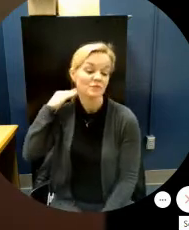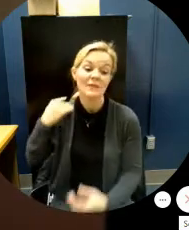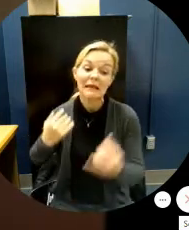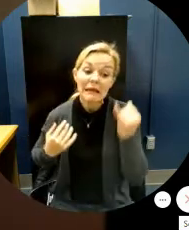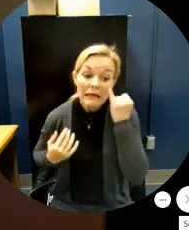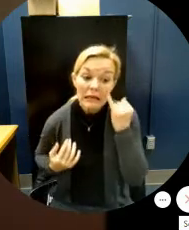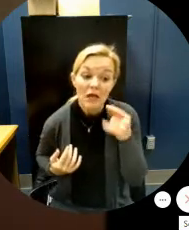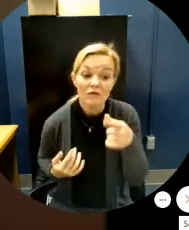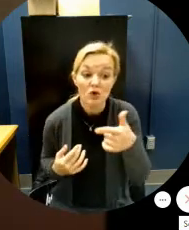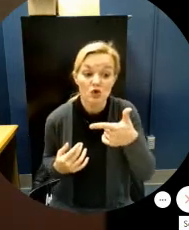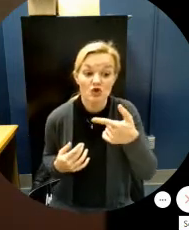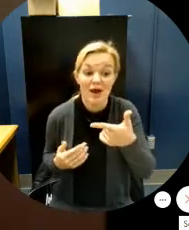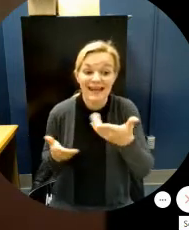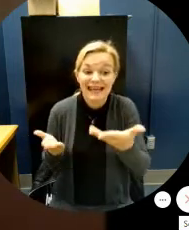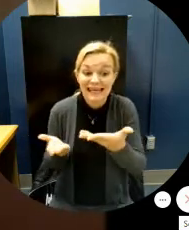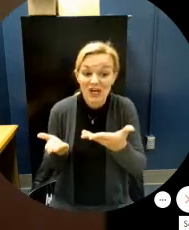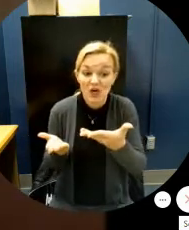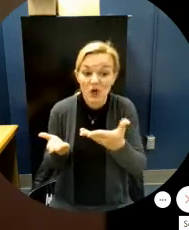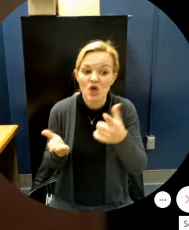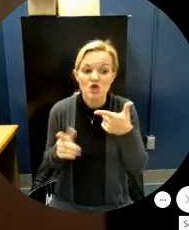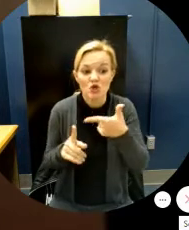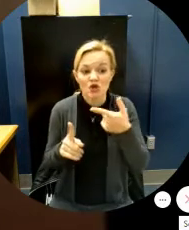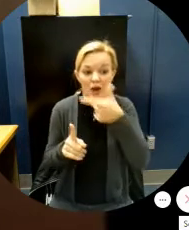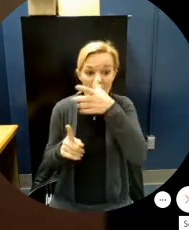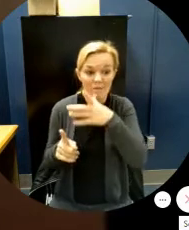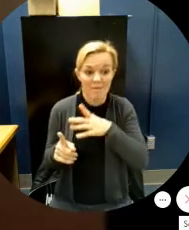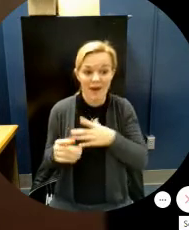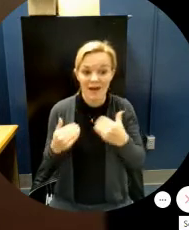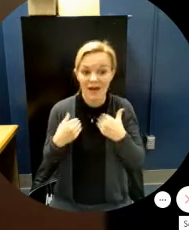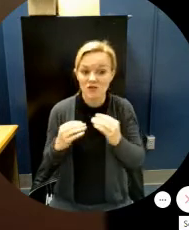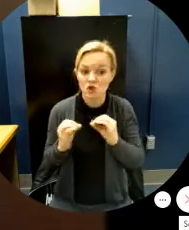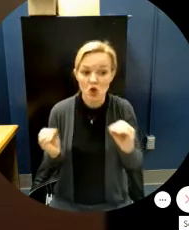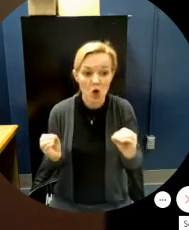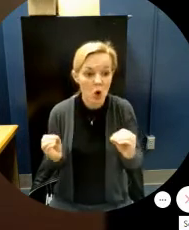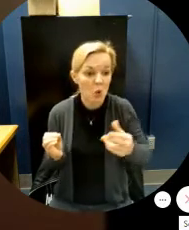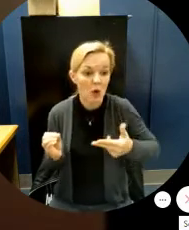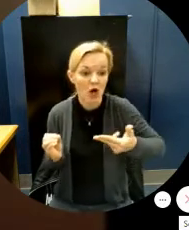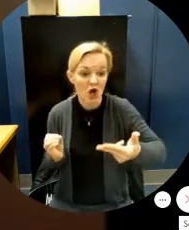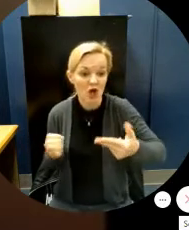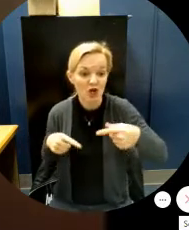If you shot here, you were shooting an unarmed man as he tried to surrender.